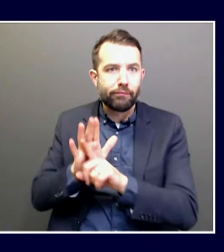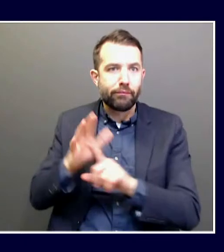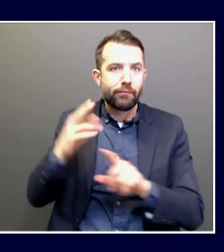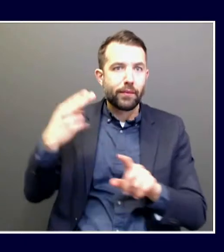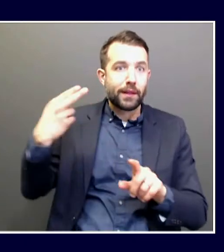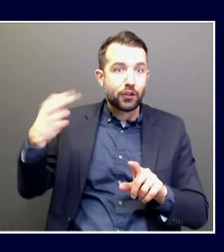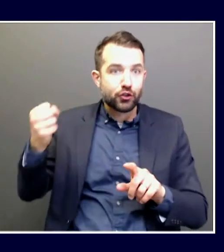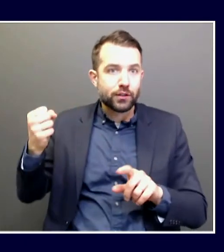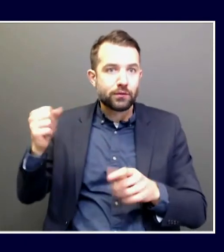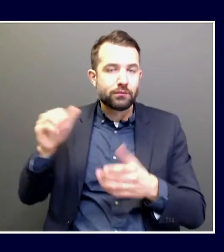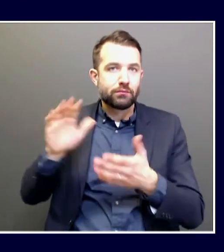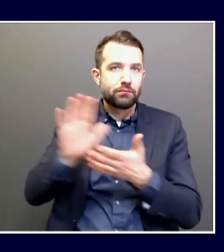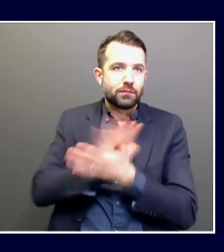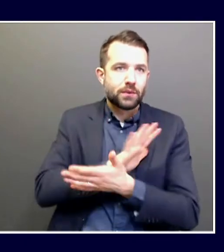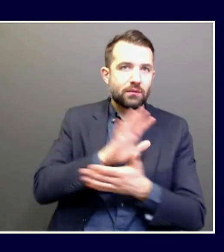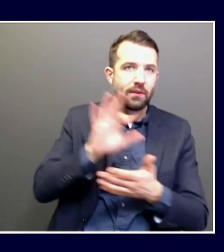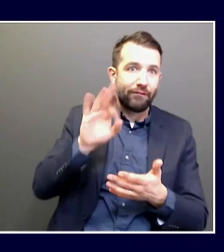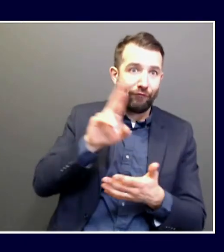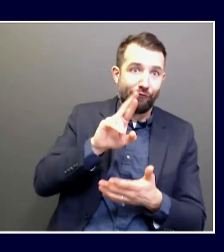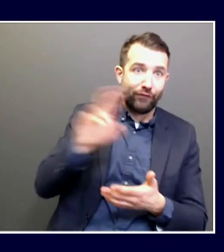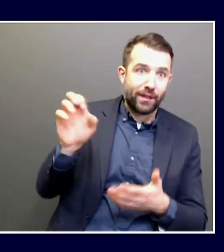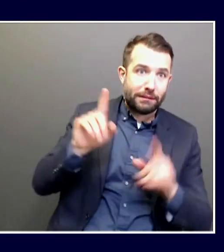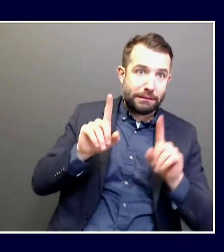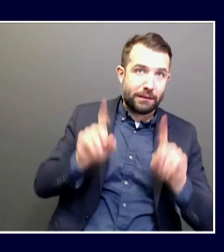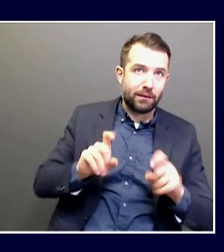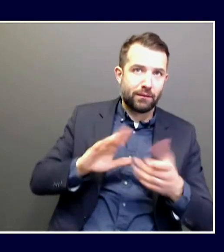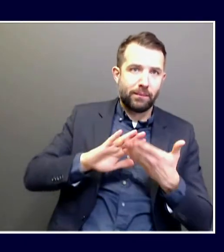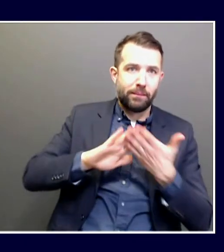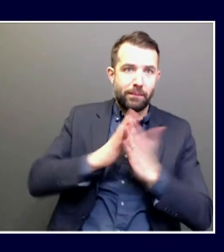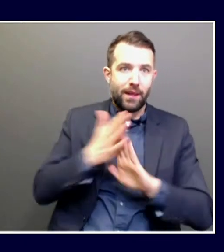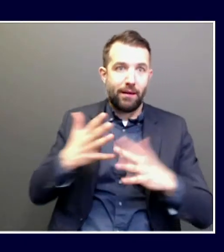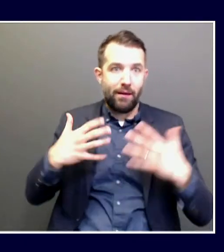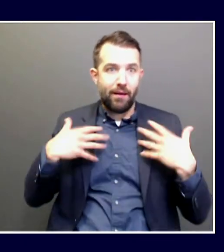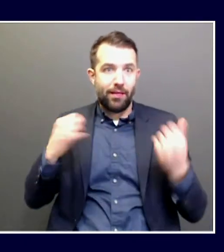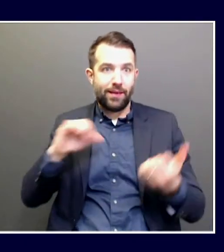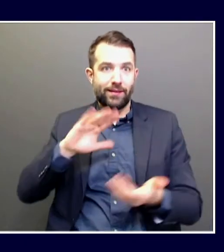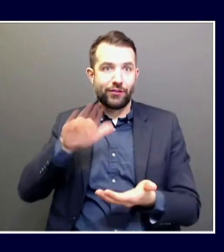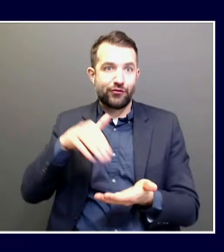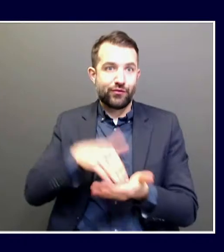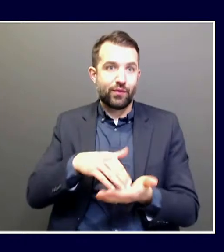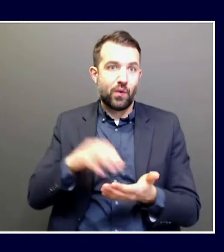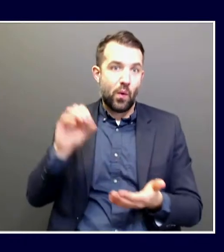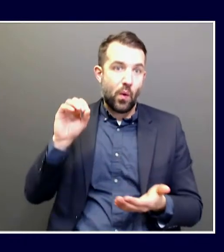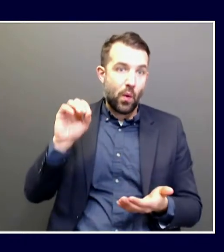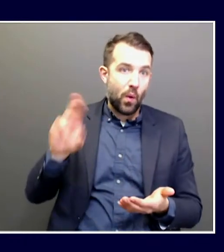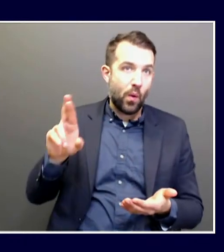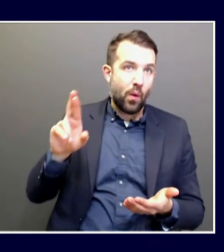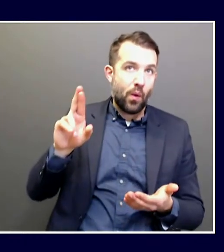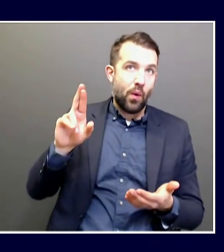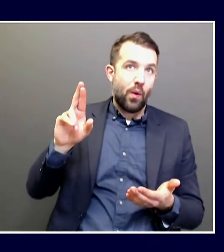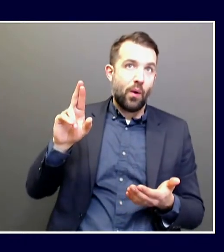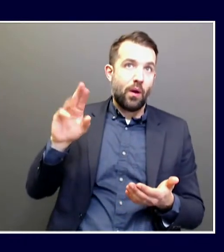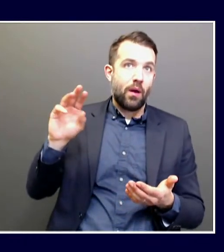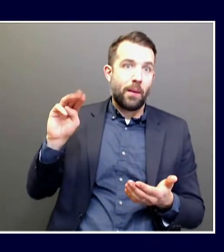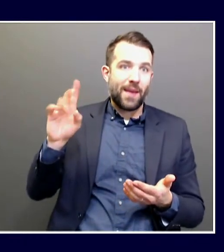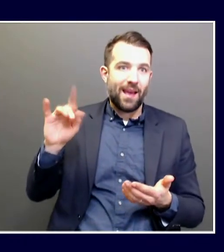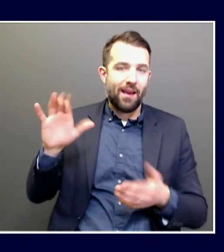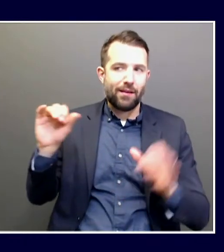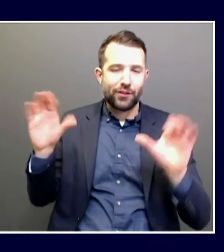from a community health center or a Medicare certified health clinic. Can you guys just give me a very quick example of what that might